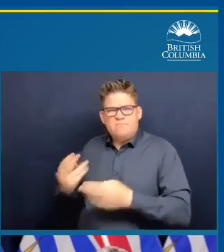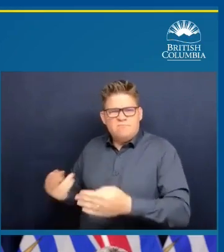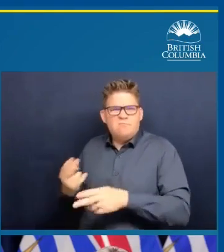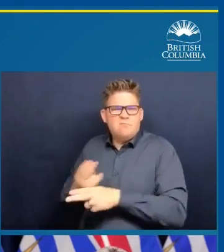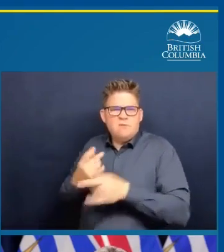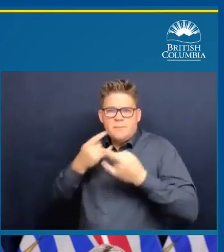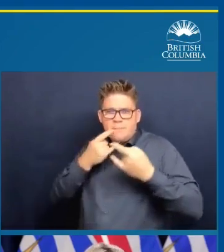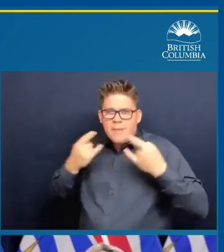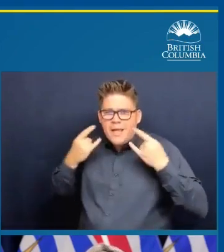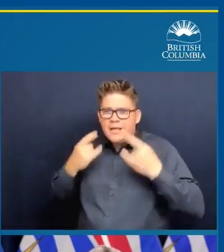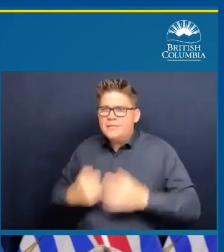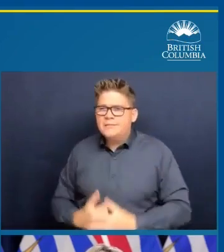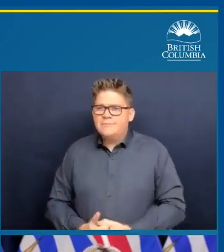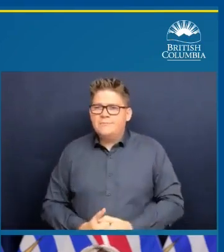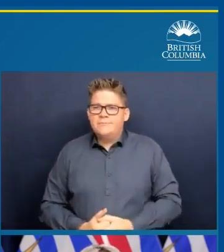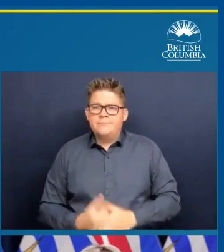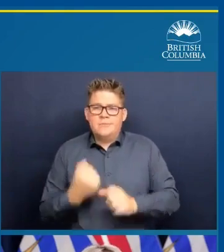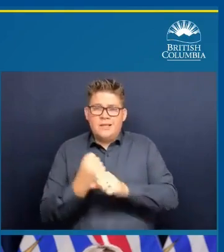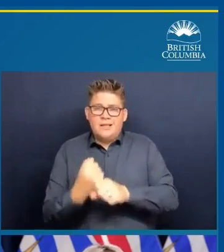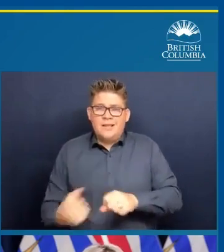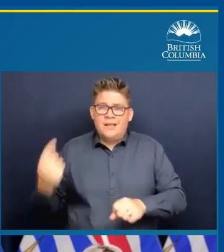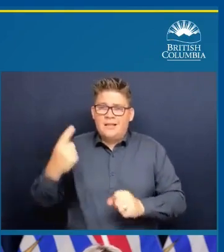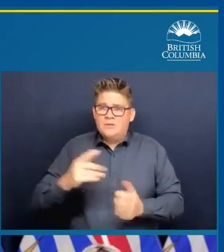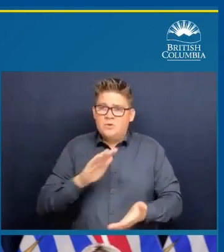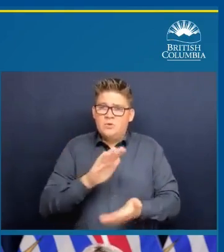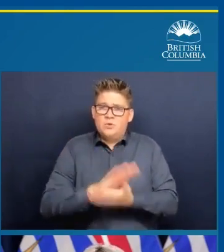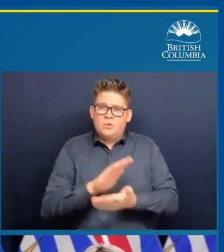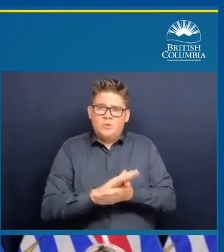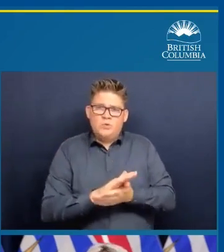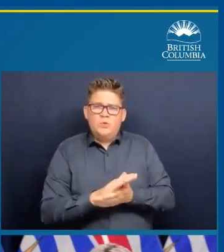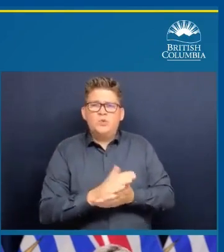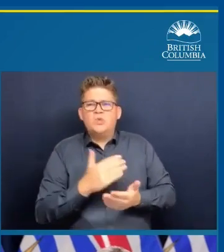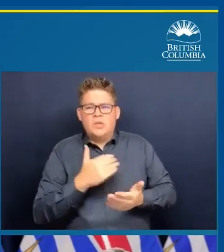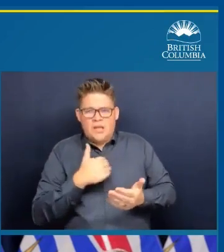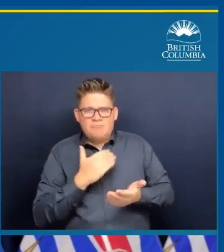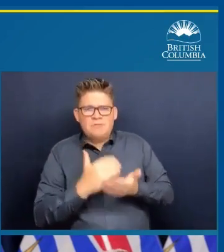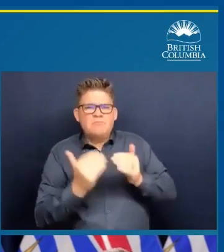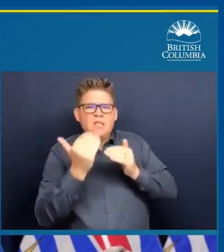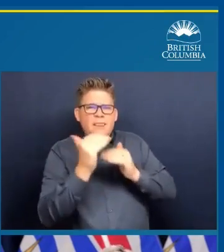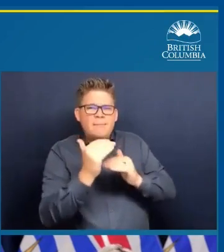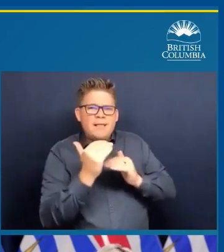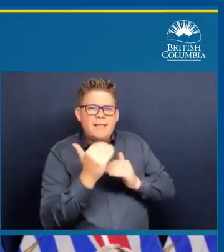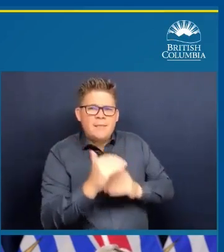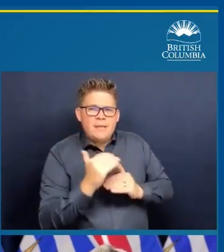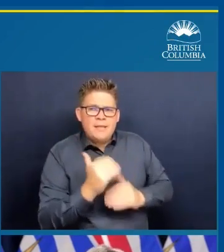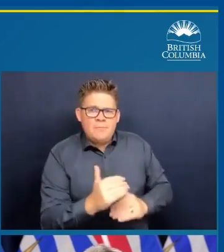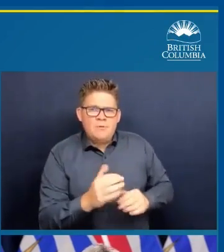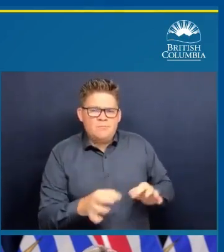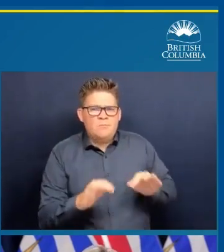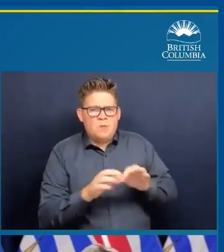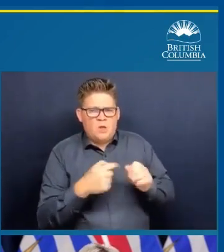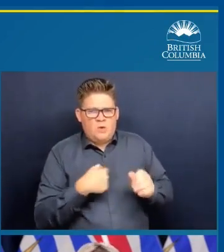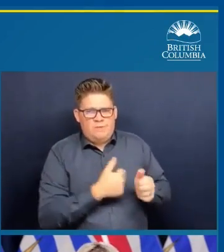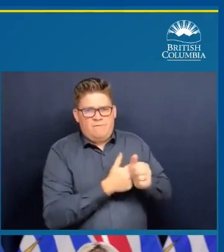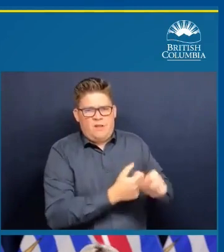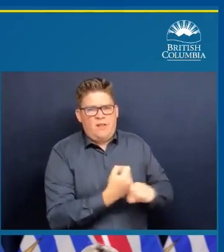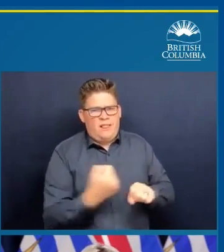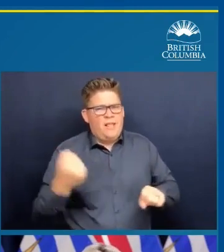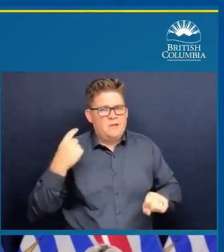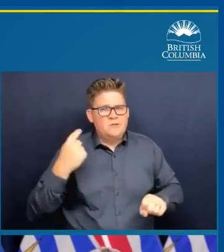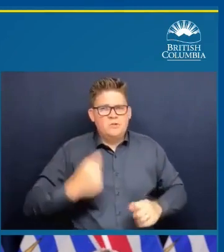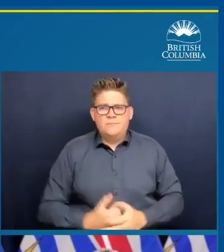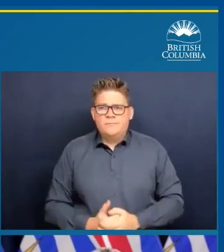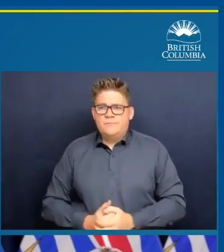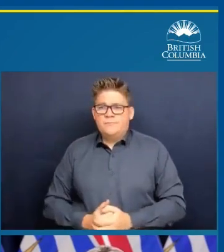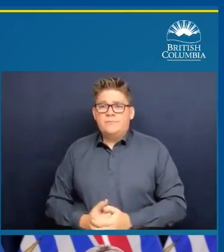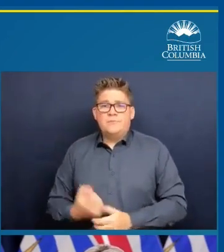of children. We have learned through this pandemic the critical role that schools play, not just for children, but for